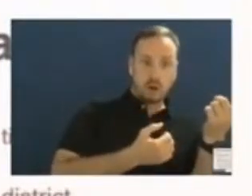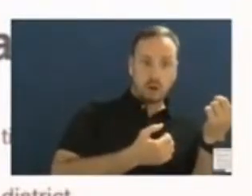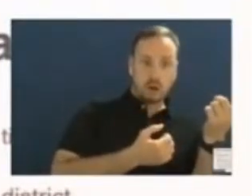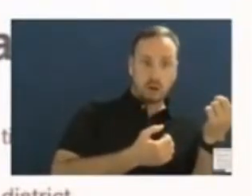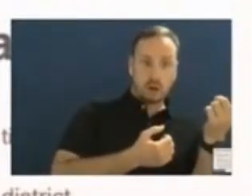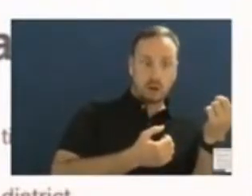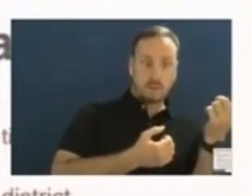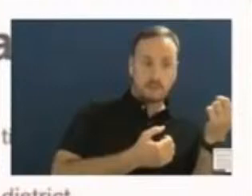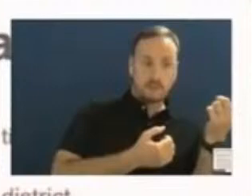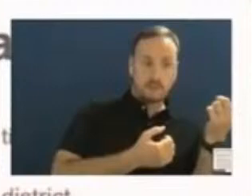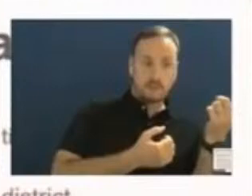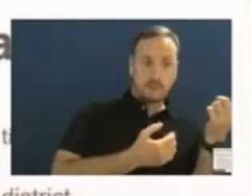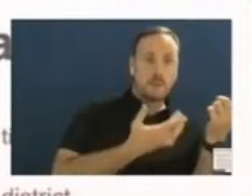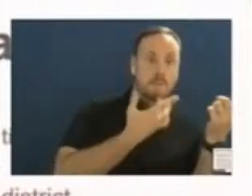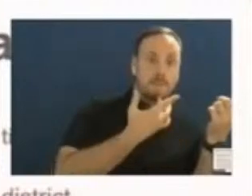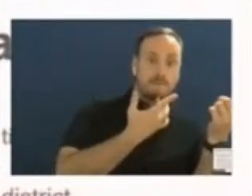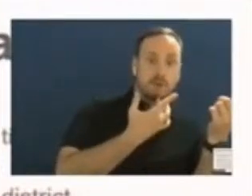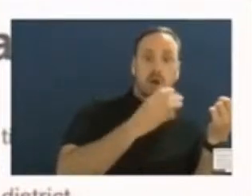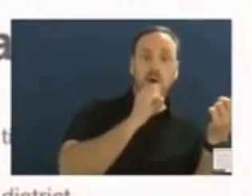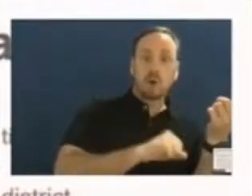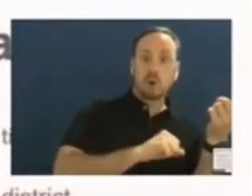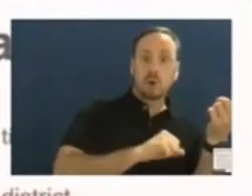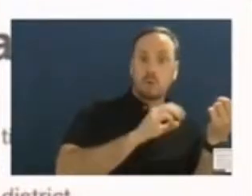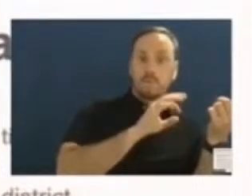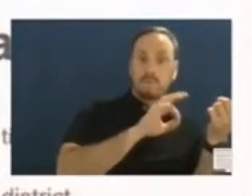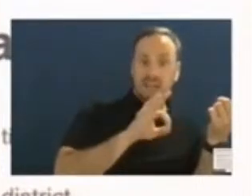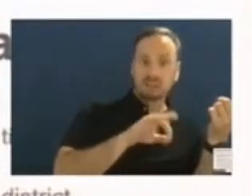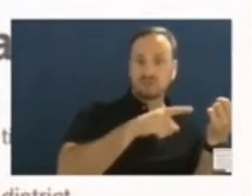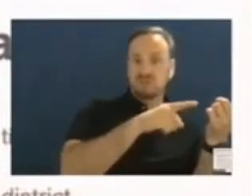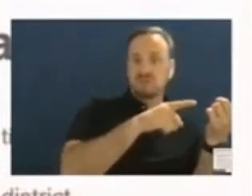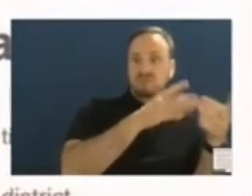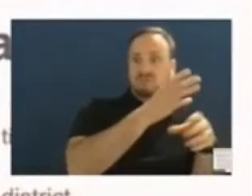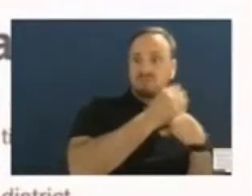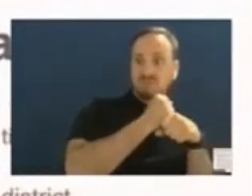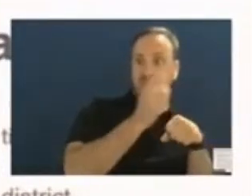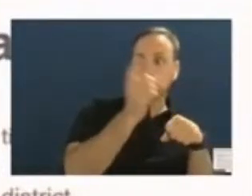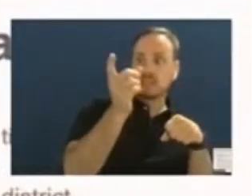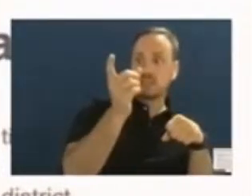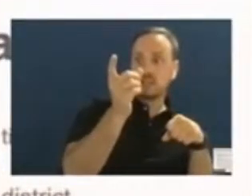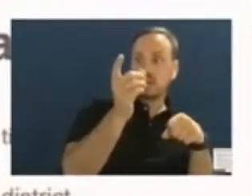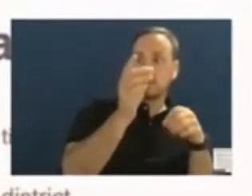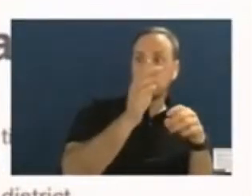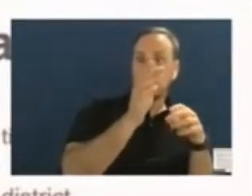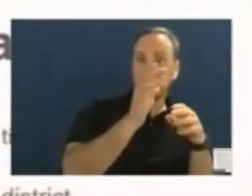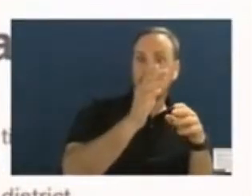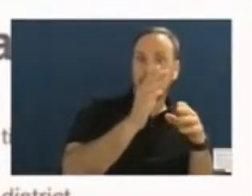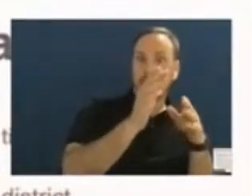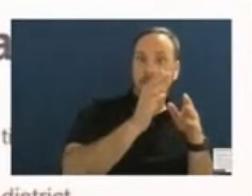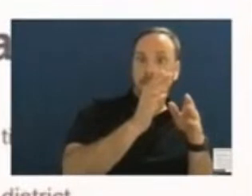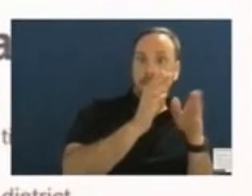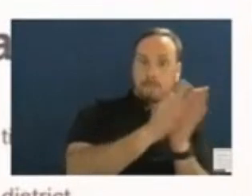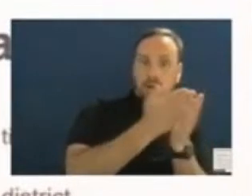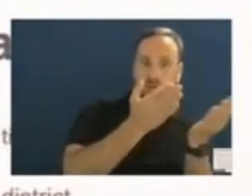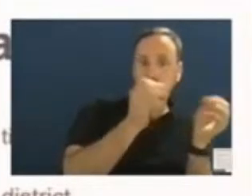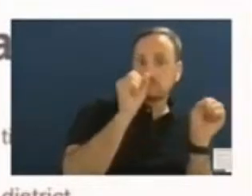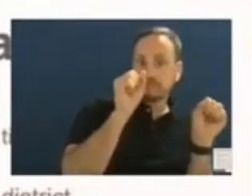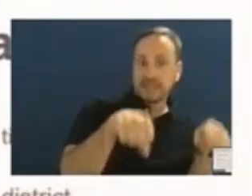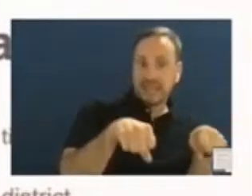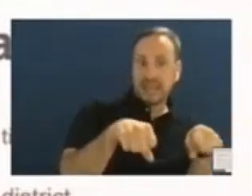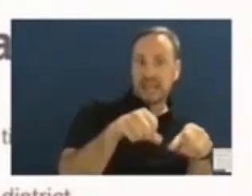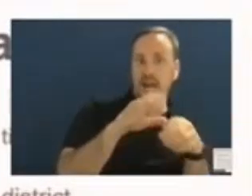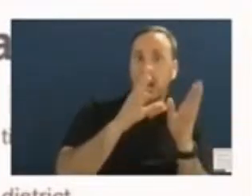more reliant on the actual books that they can read at home, we have personal copies for our students, as well as workbooks and other